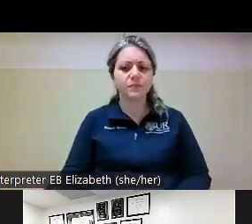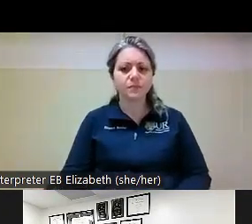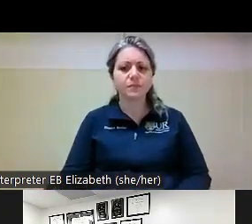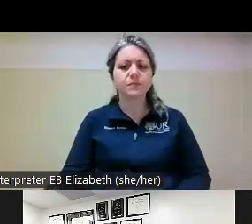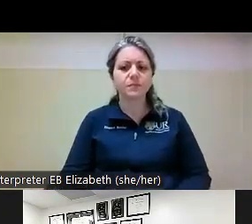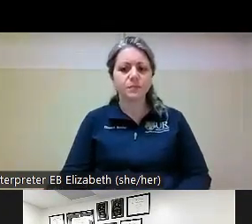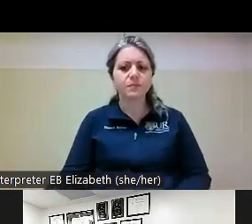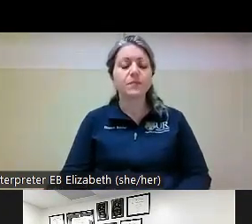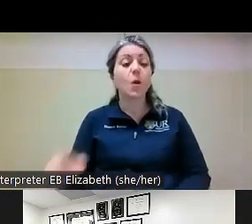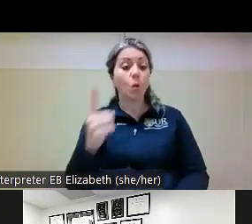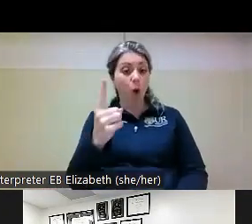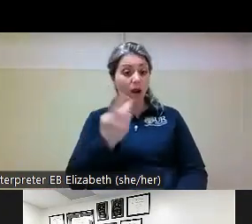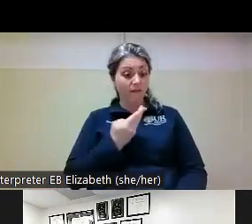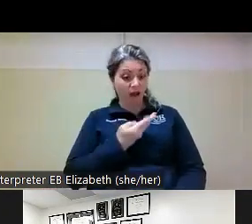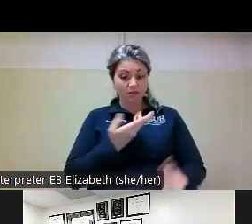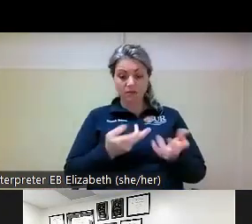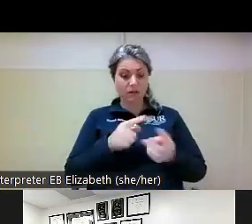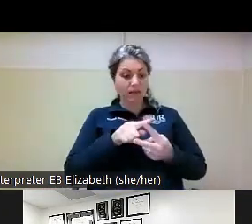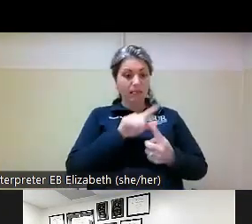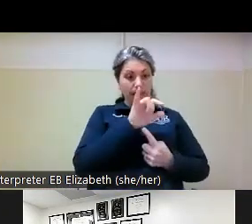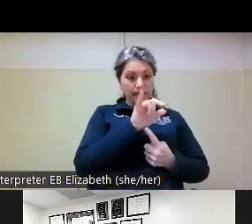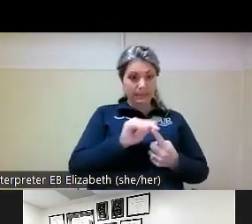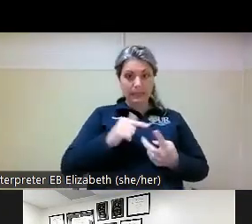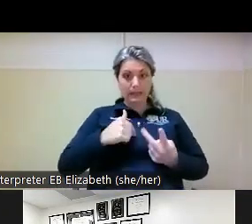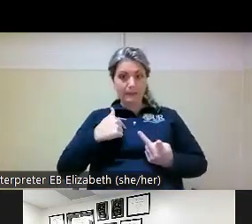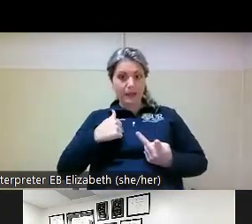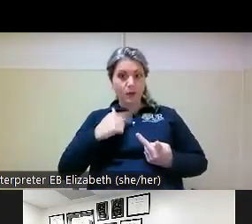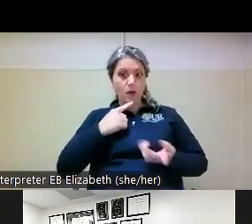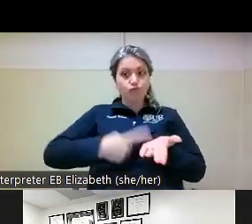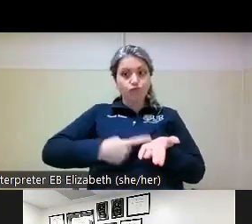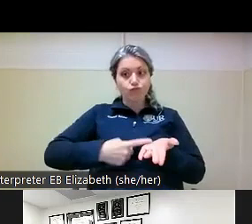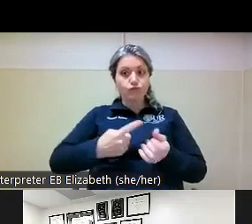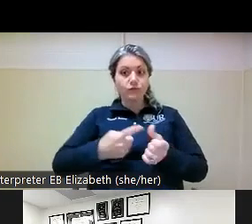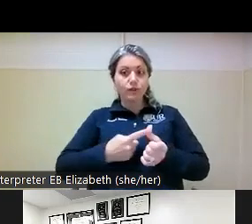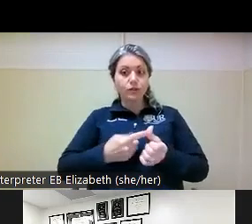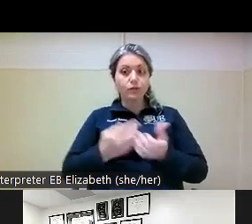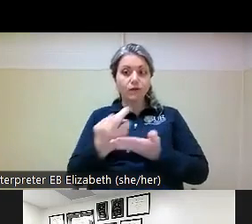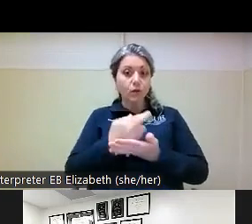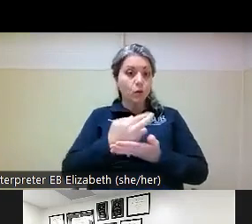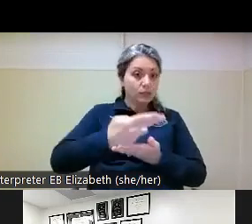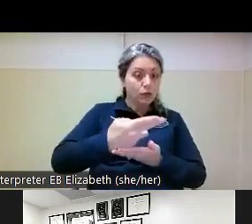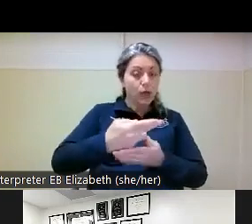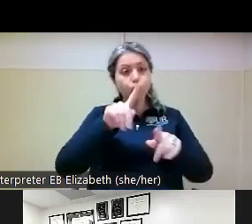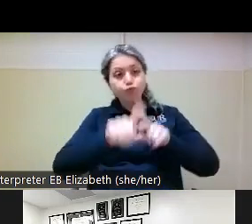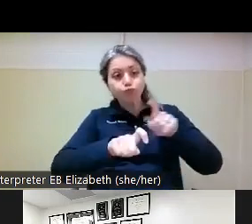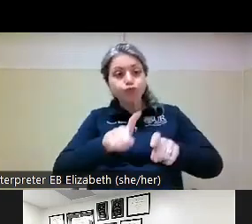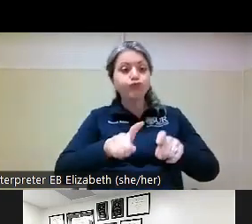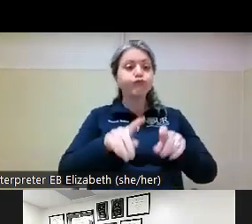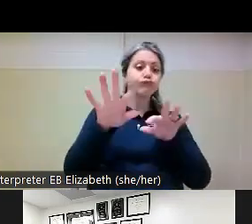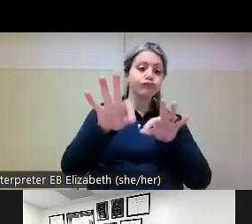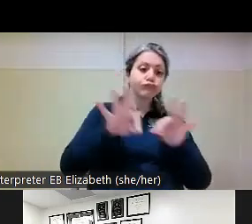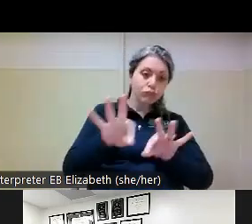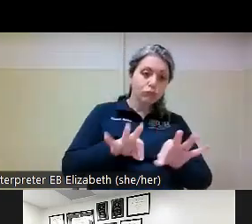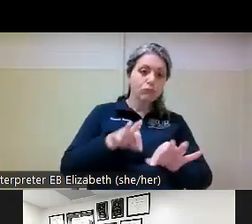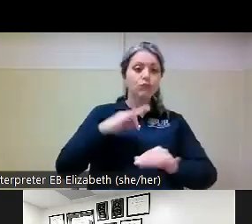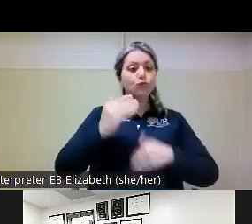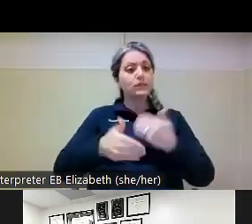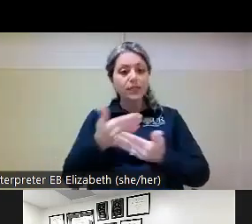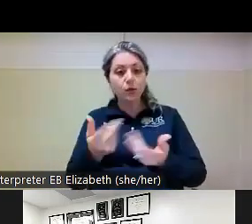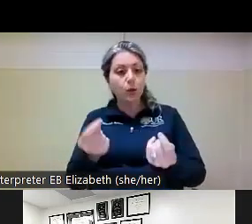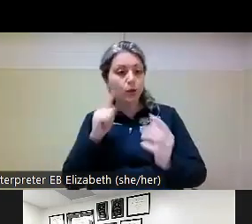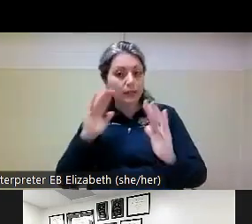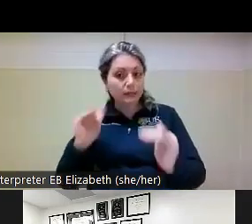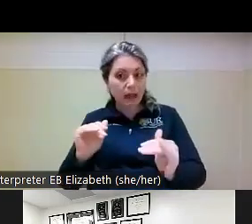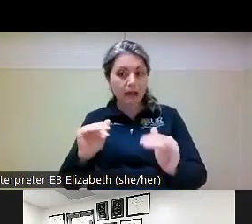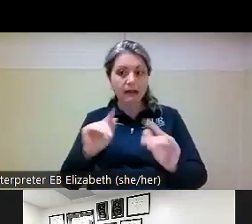So one of us, either Lindsay or myself, will talk to you first and we'll review your history. We'll explain the procedure and we'll